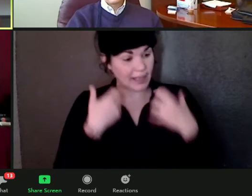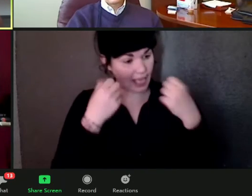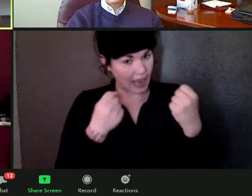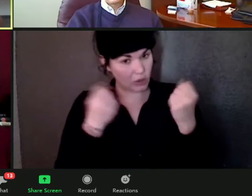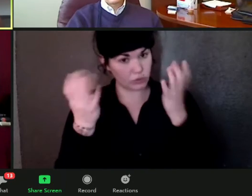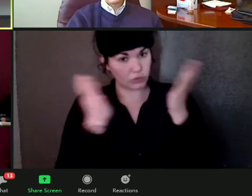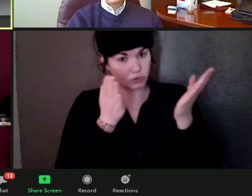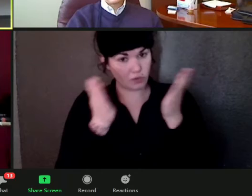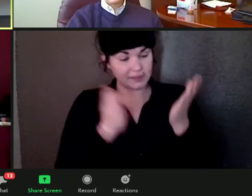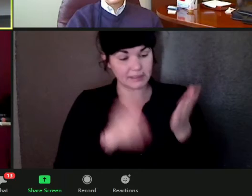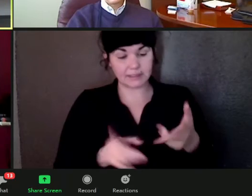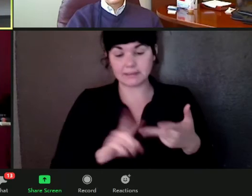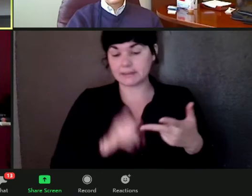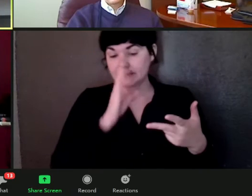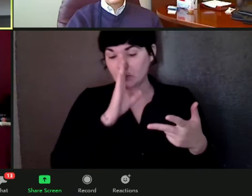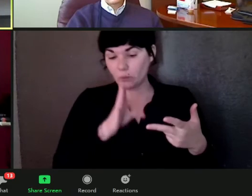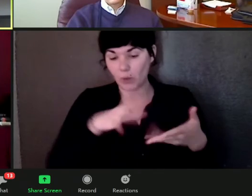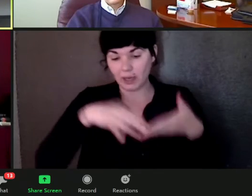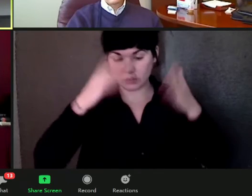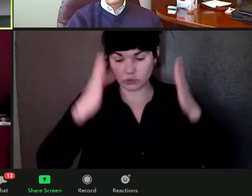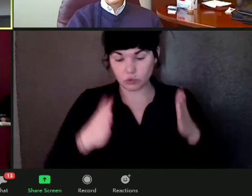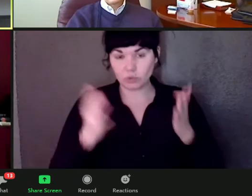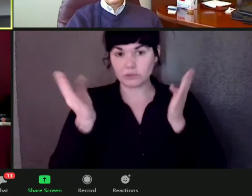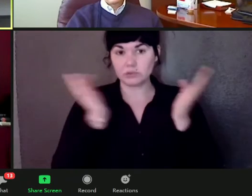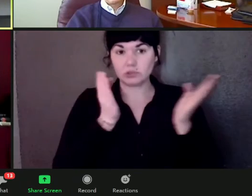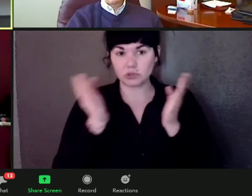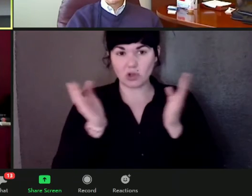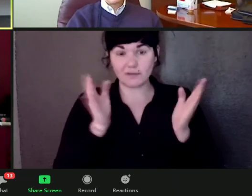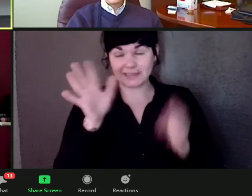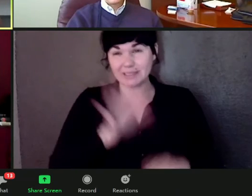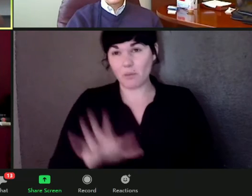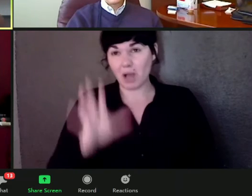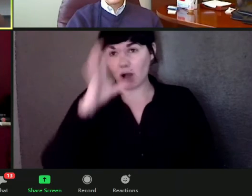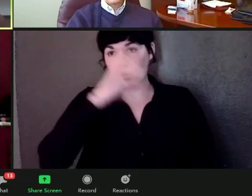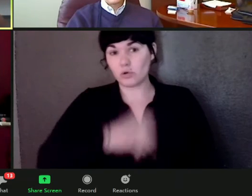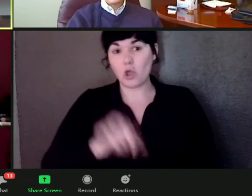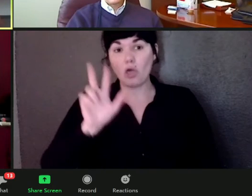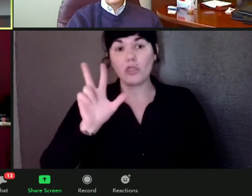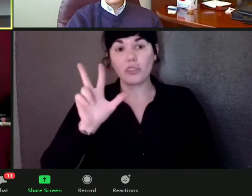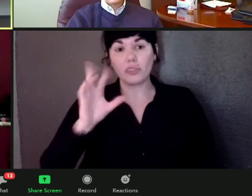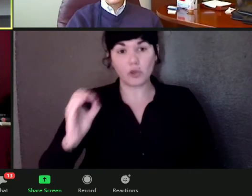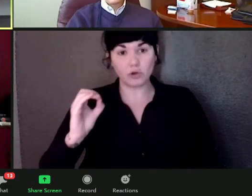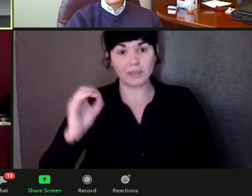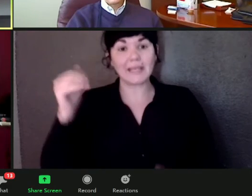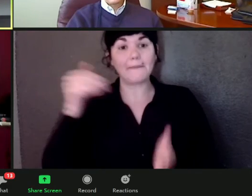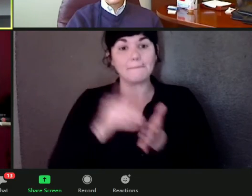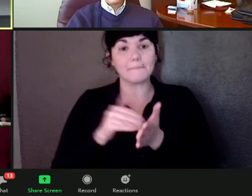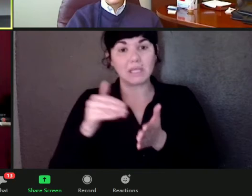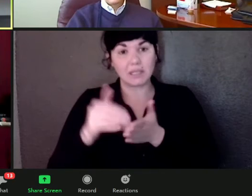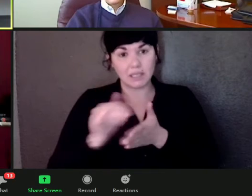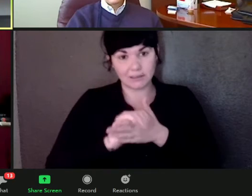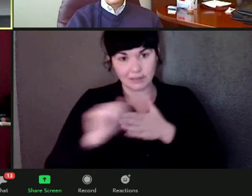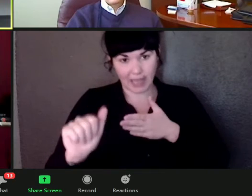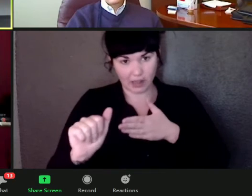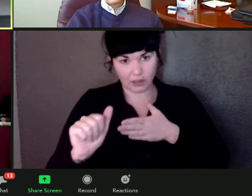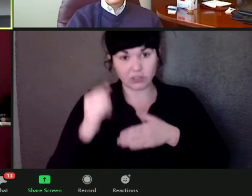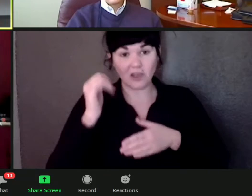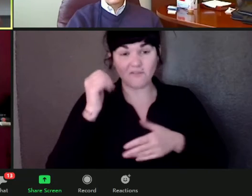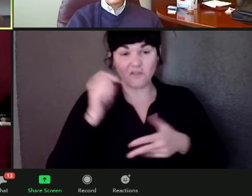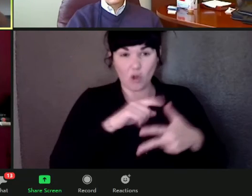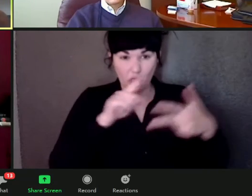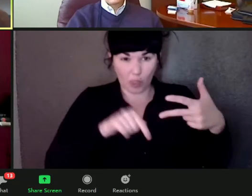direct student services, it works out to be about $30 million that we're investing just in those types of support.